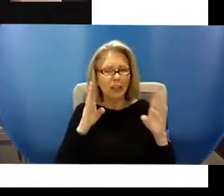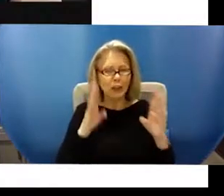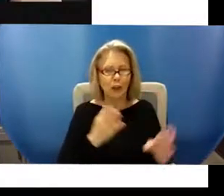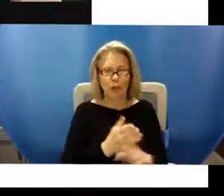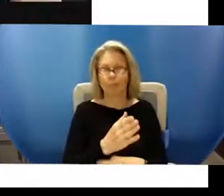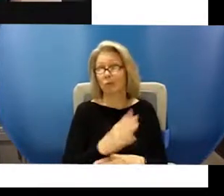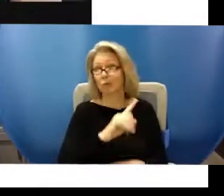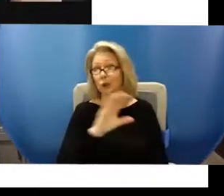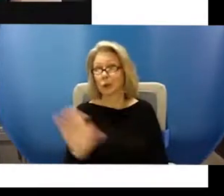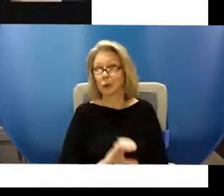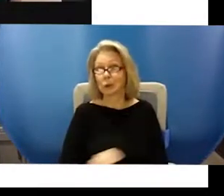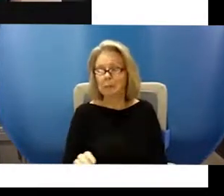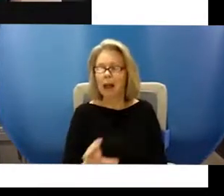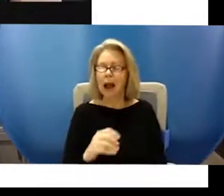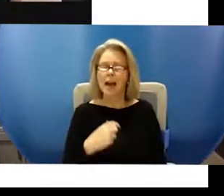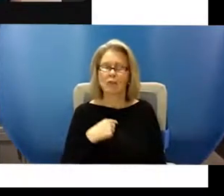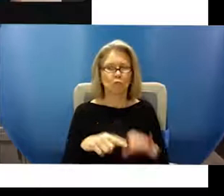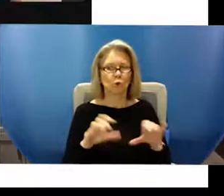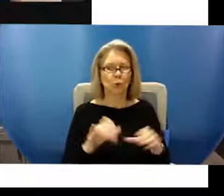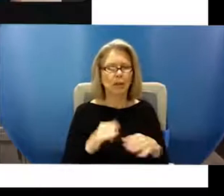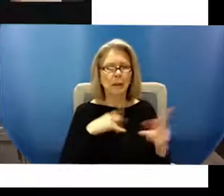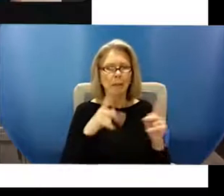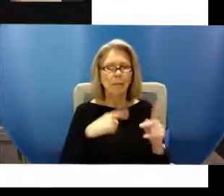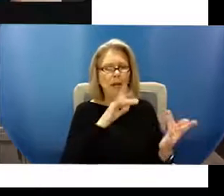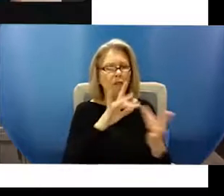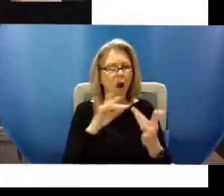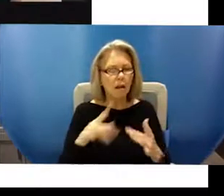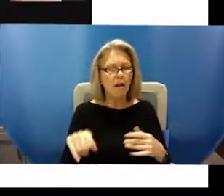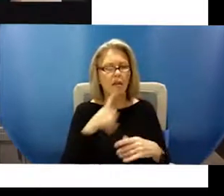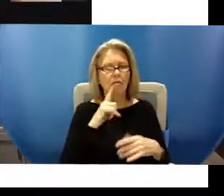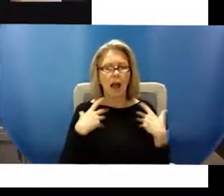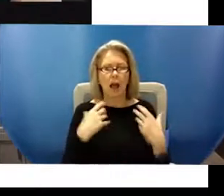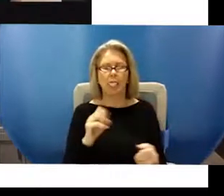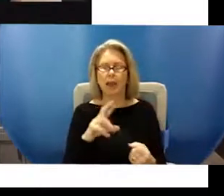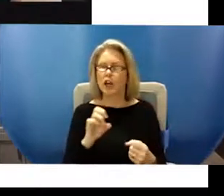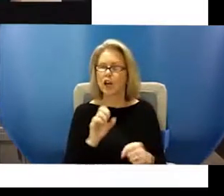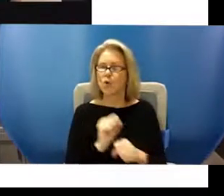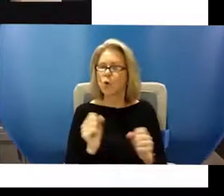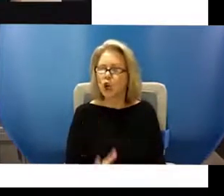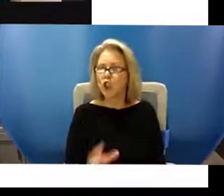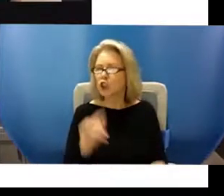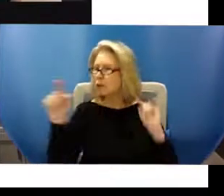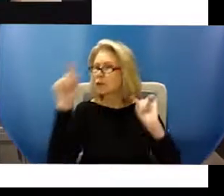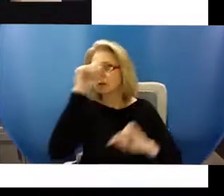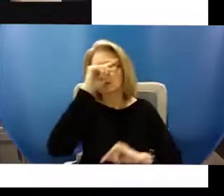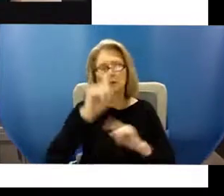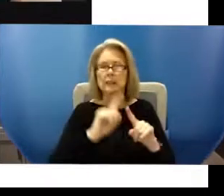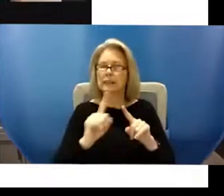and to do that with a series of people that I contacted who work as healthcare workers across